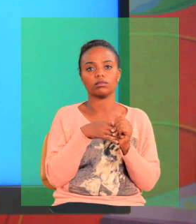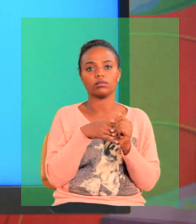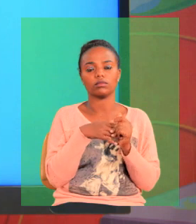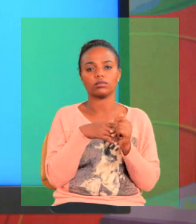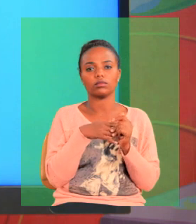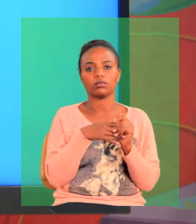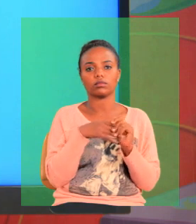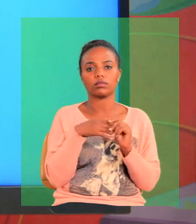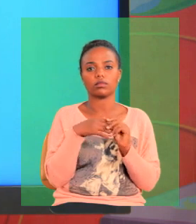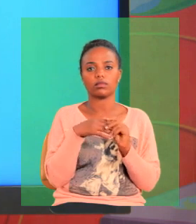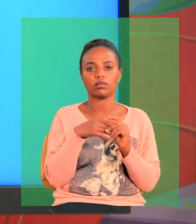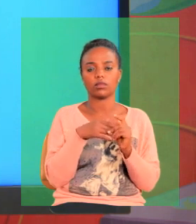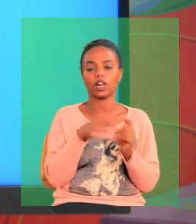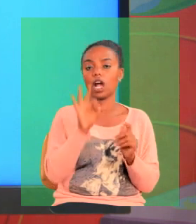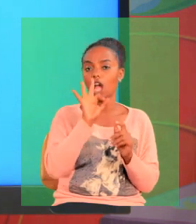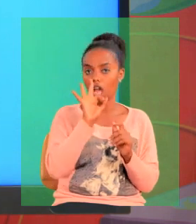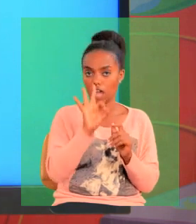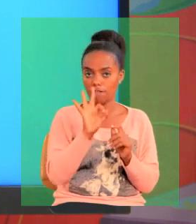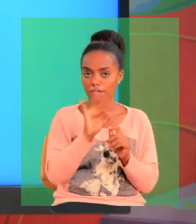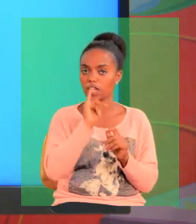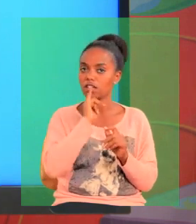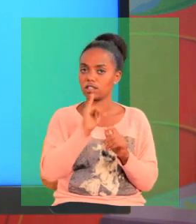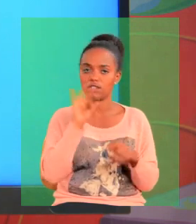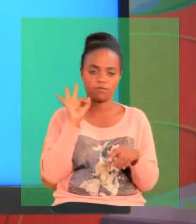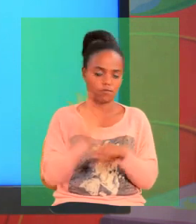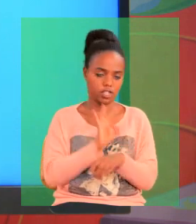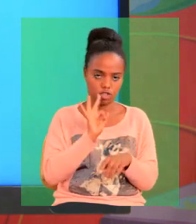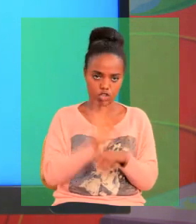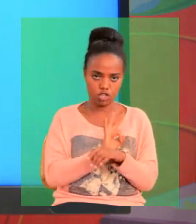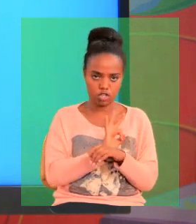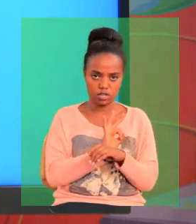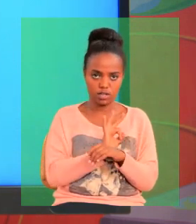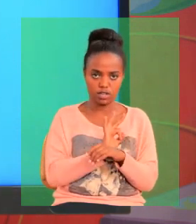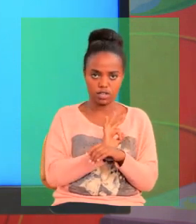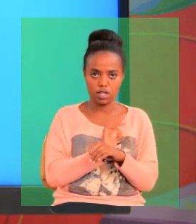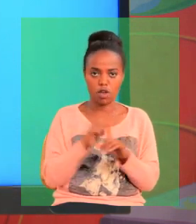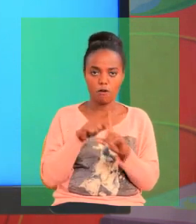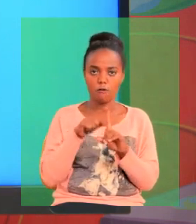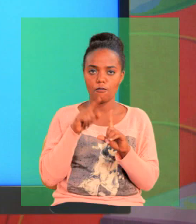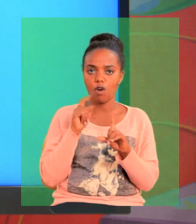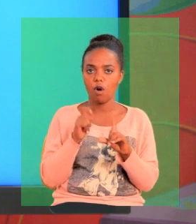F is a function from